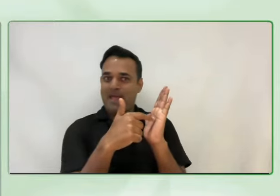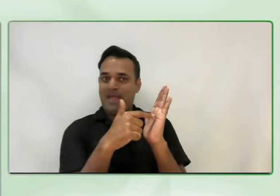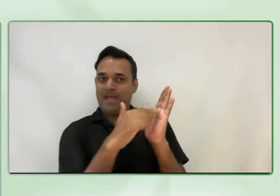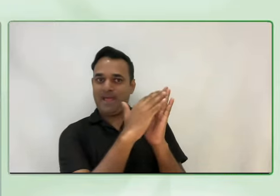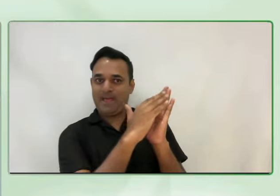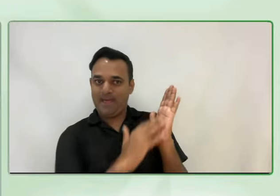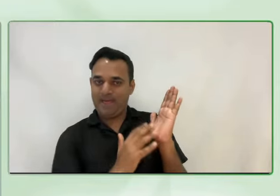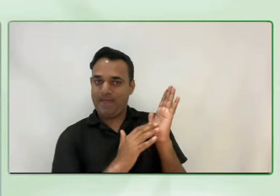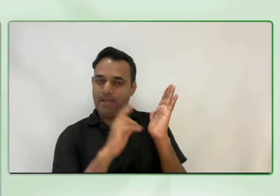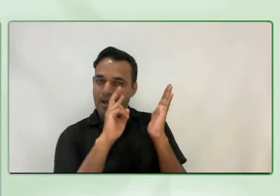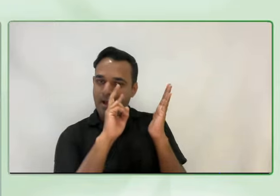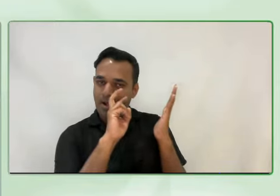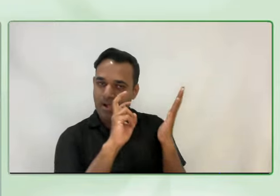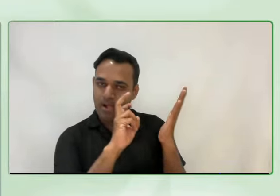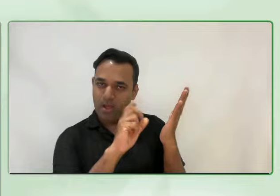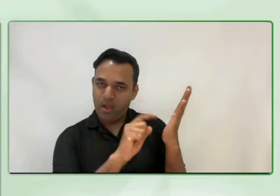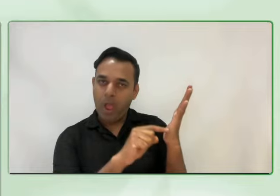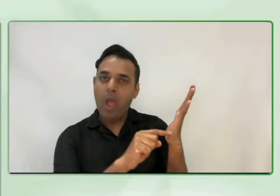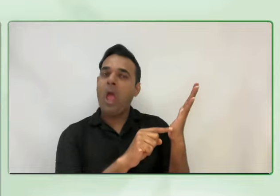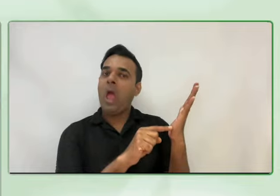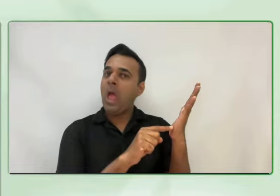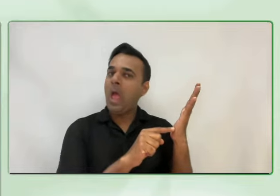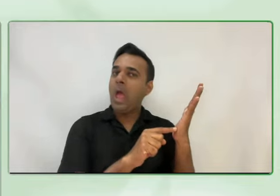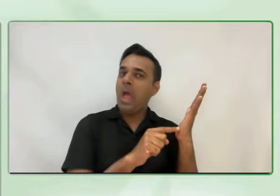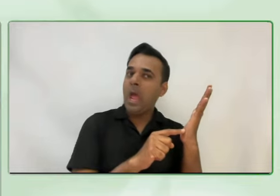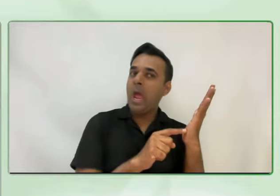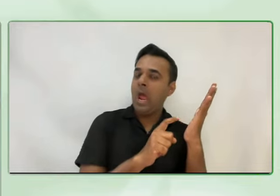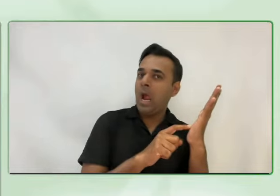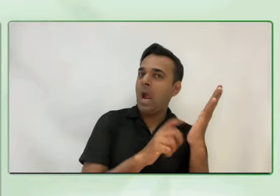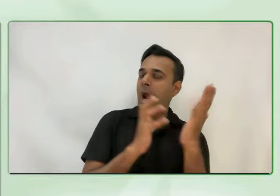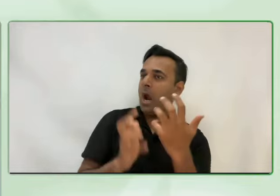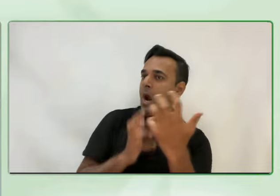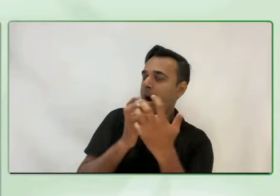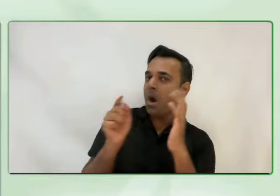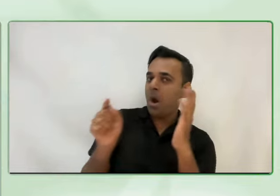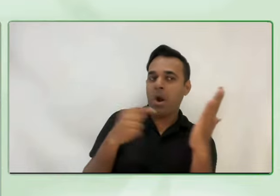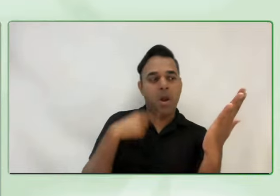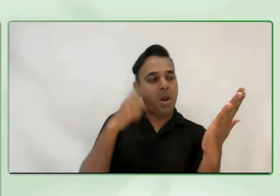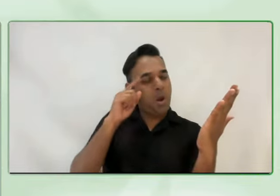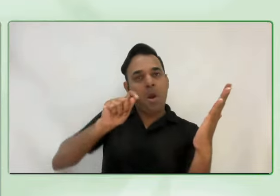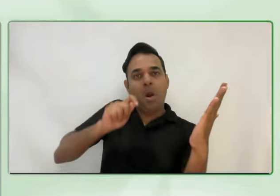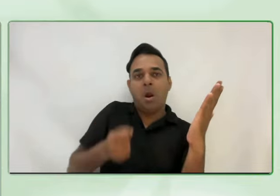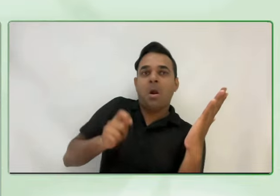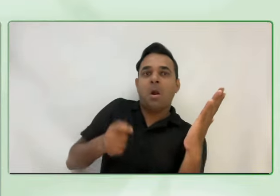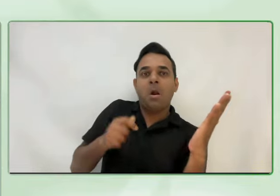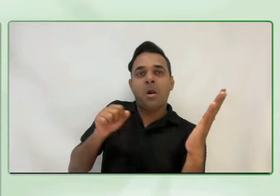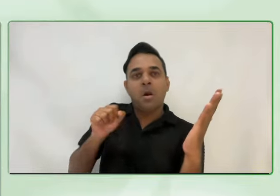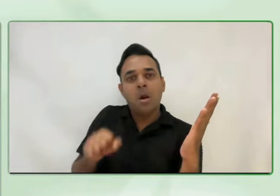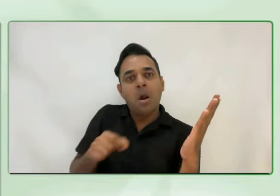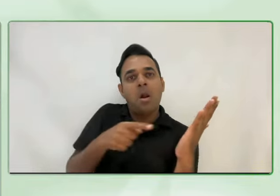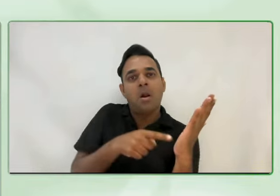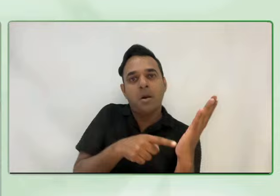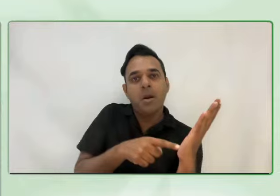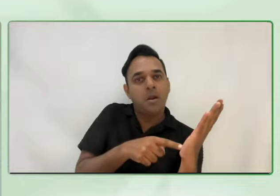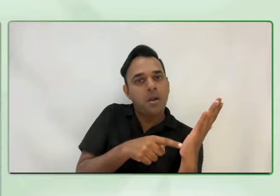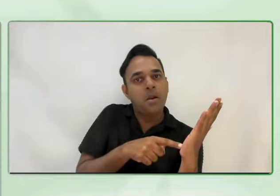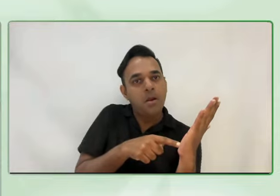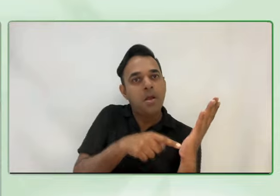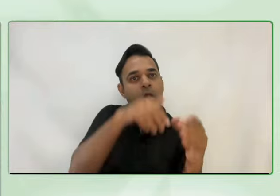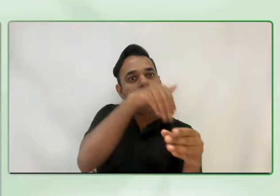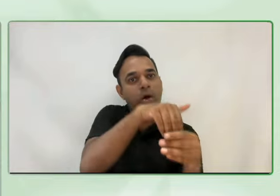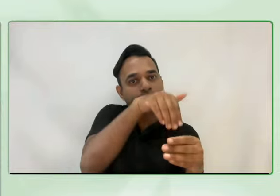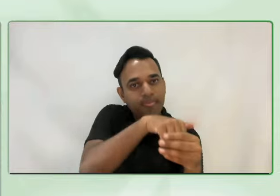say what has been working for them, what has been not, and we have been working together with our accommodations team